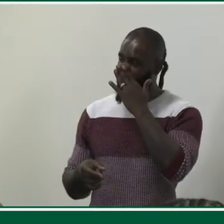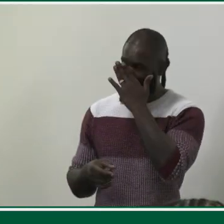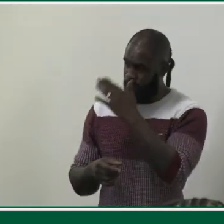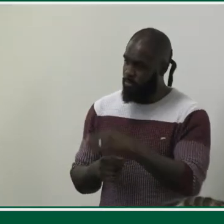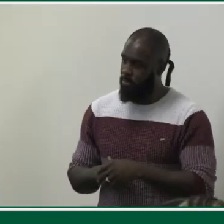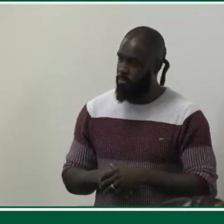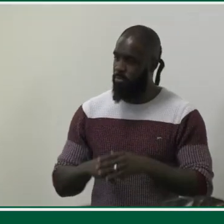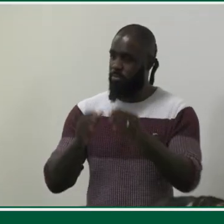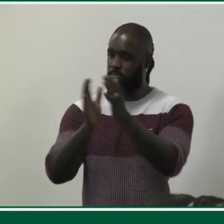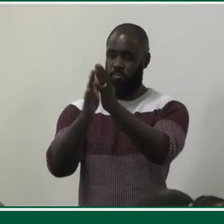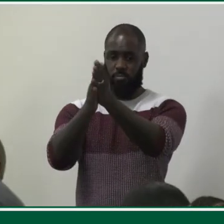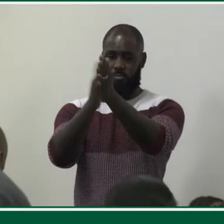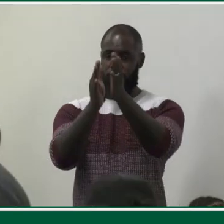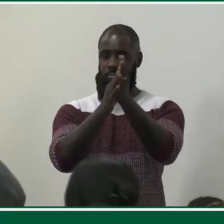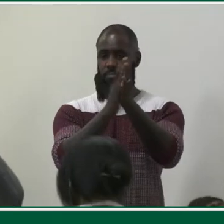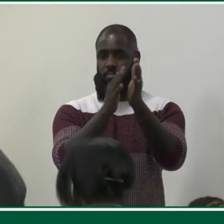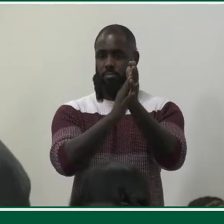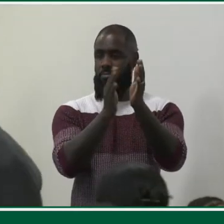All right.